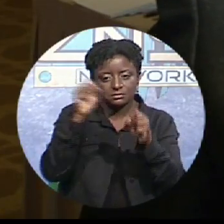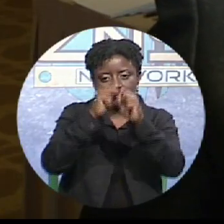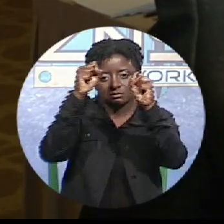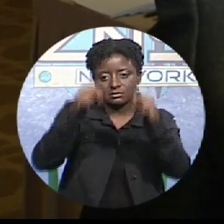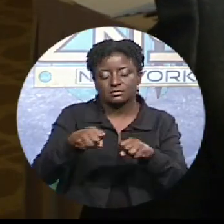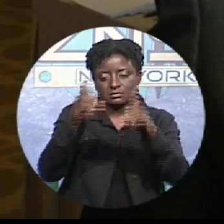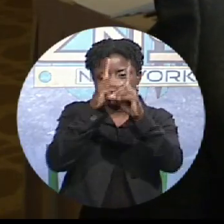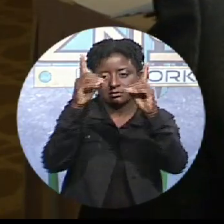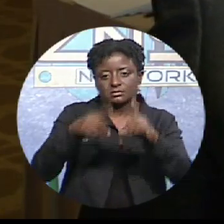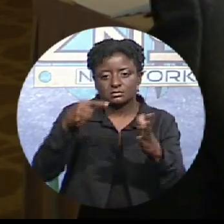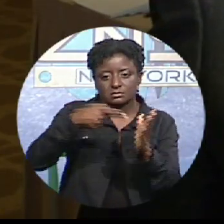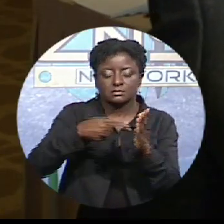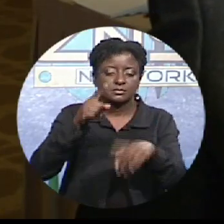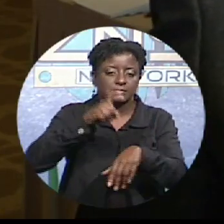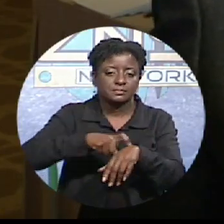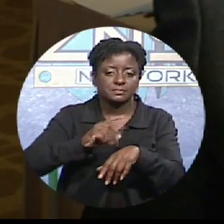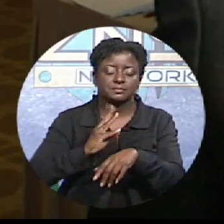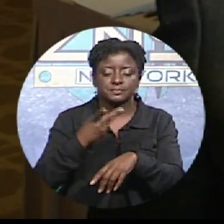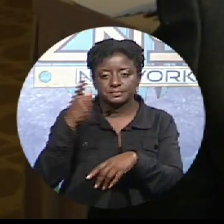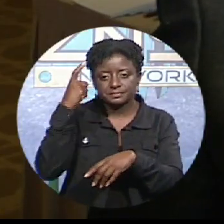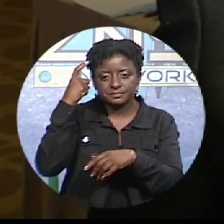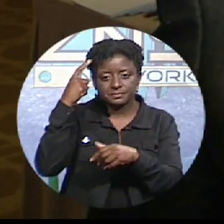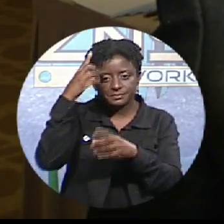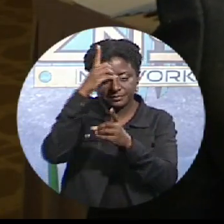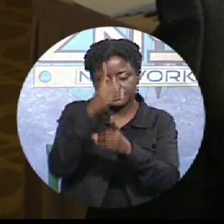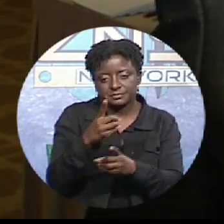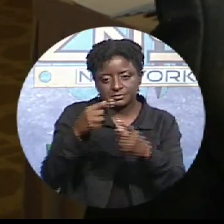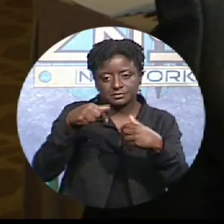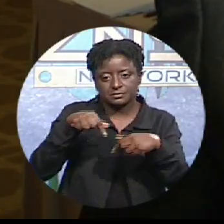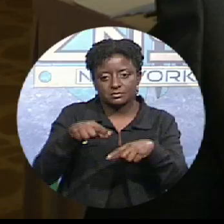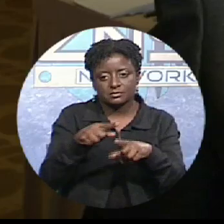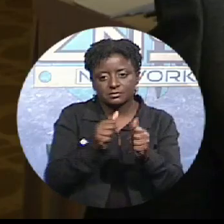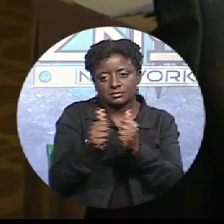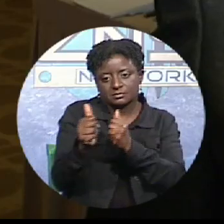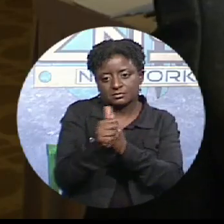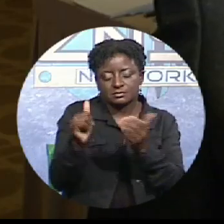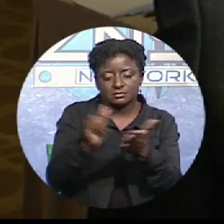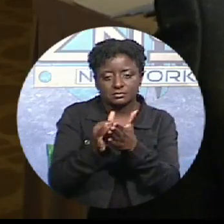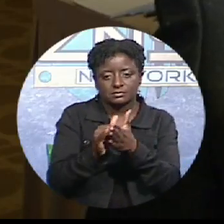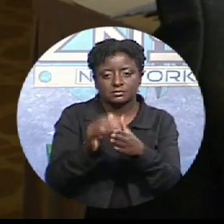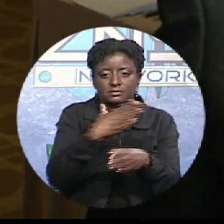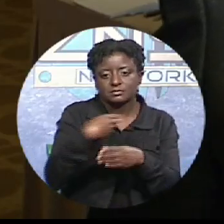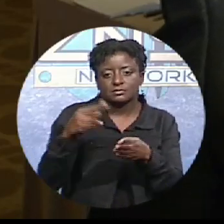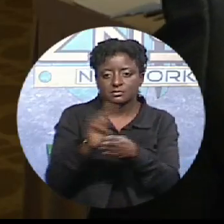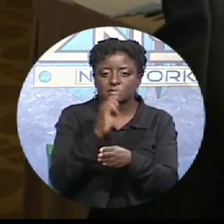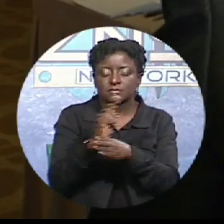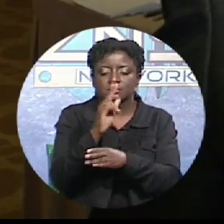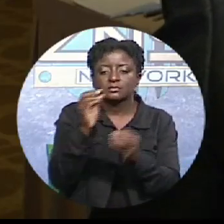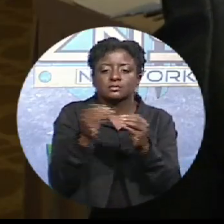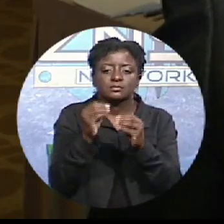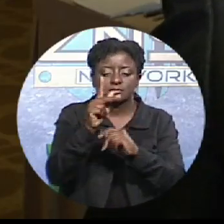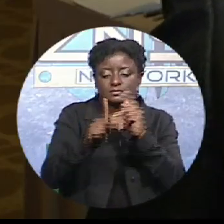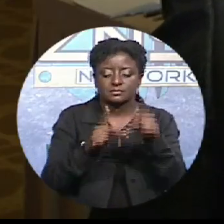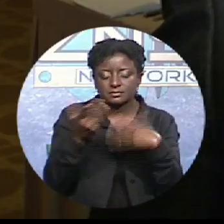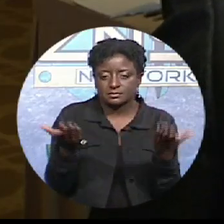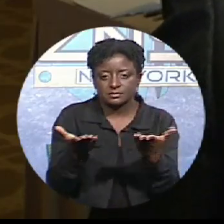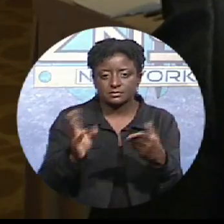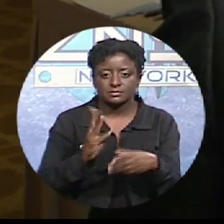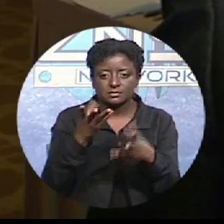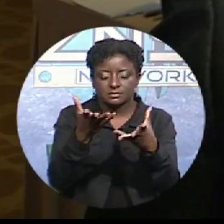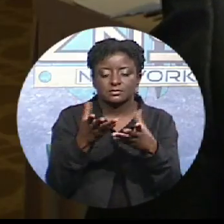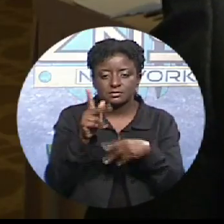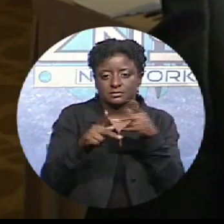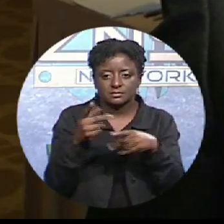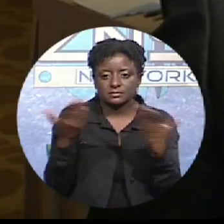so this time, we decided to go beyond that and even use more of our persons here, because we want persons here to